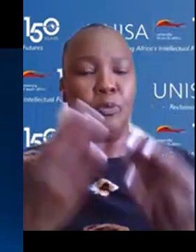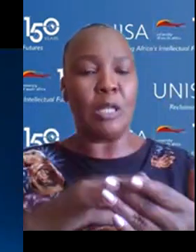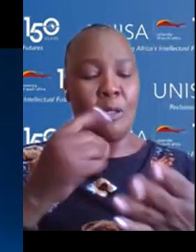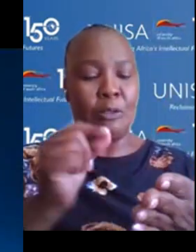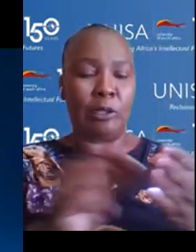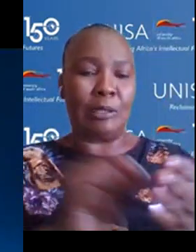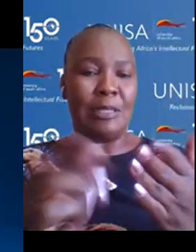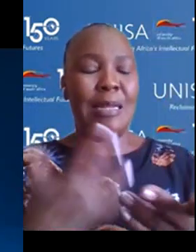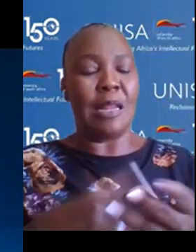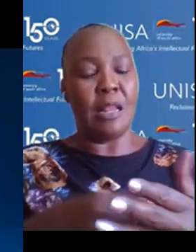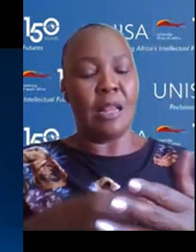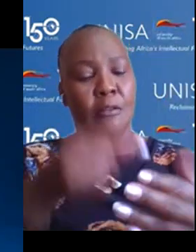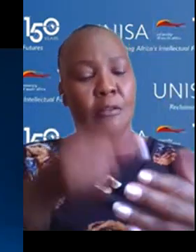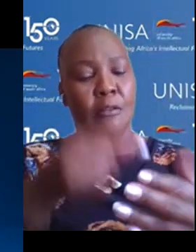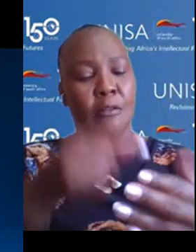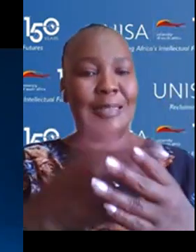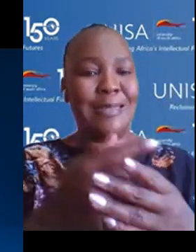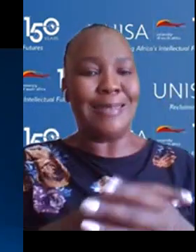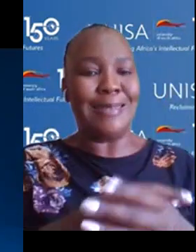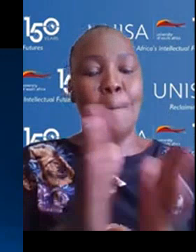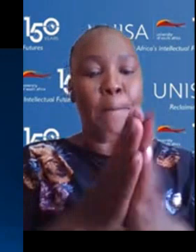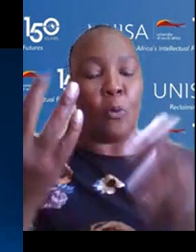call this file Book Ideas.